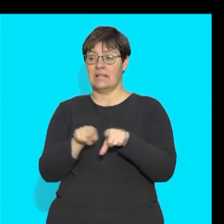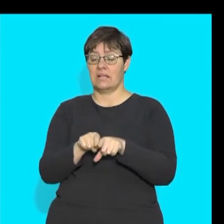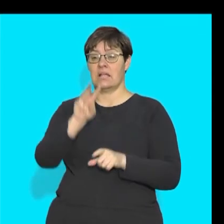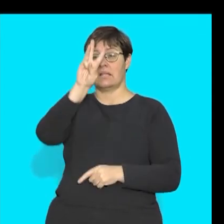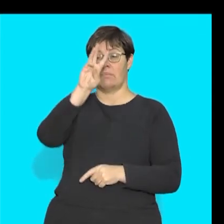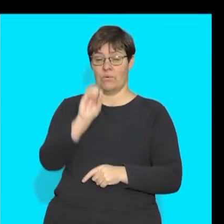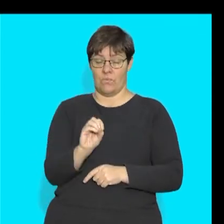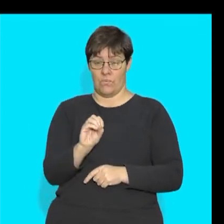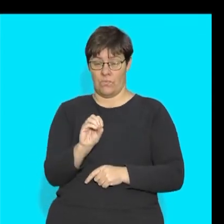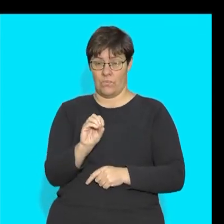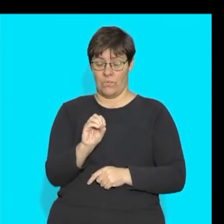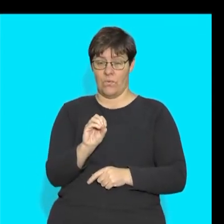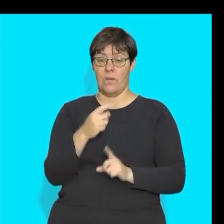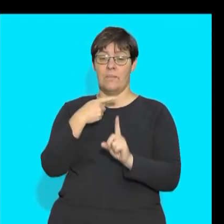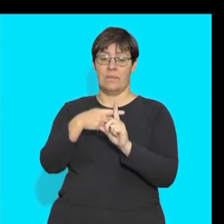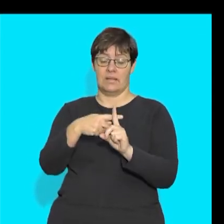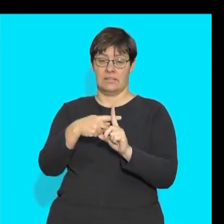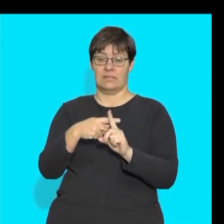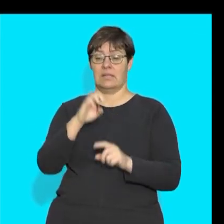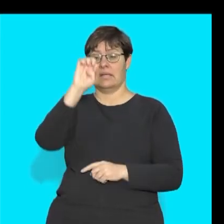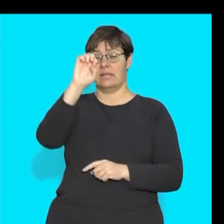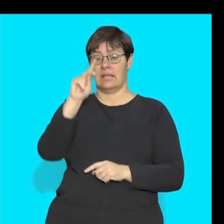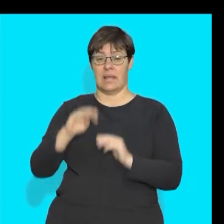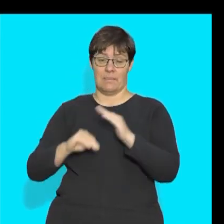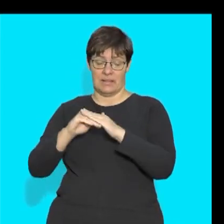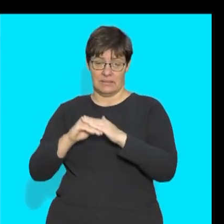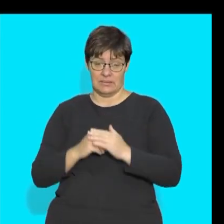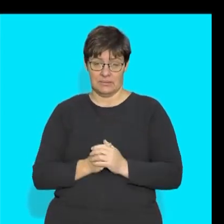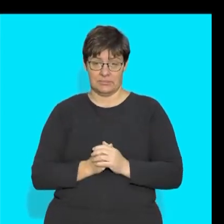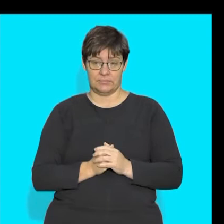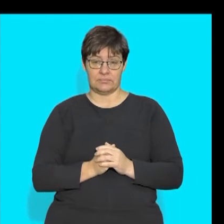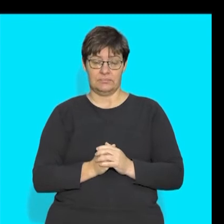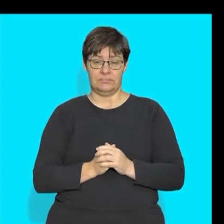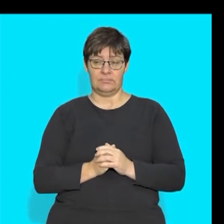function plus EK max.